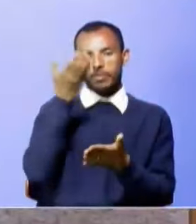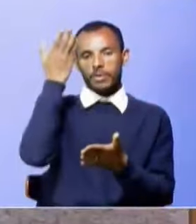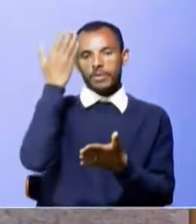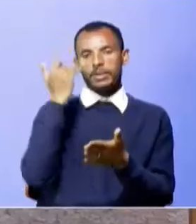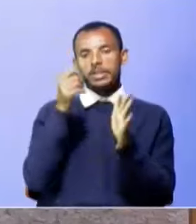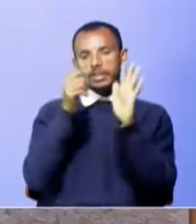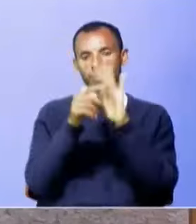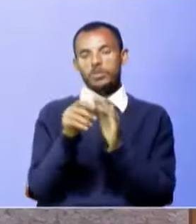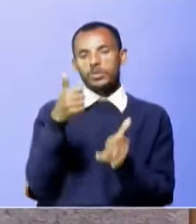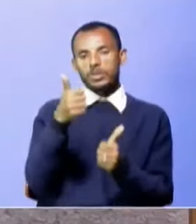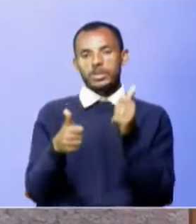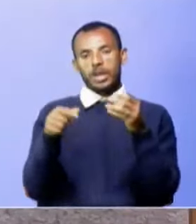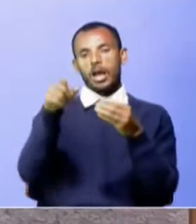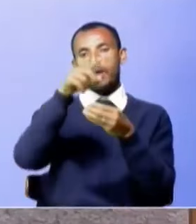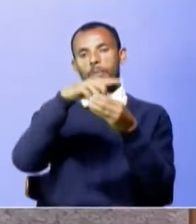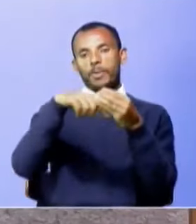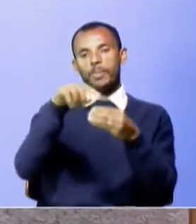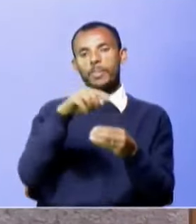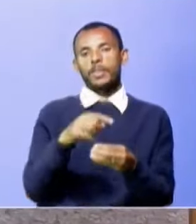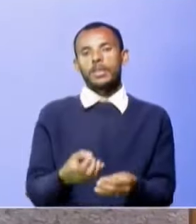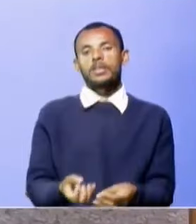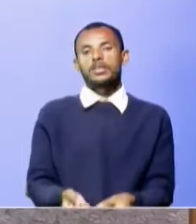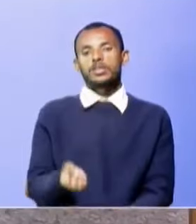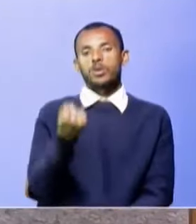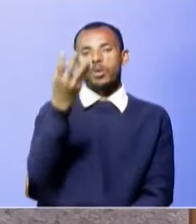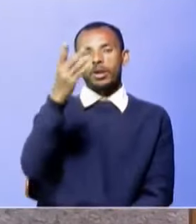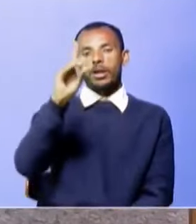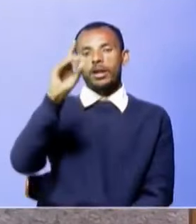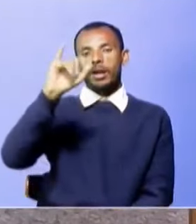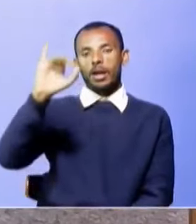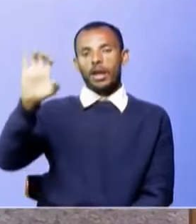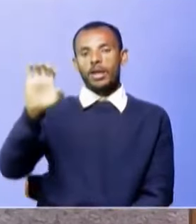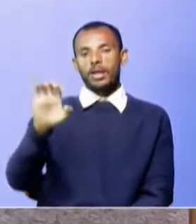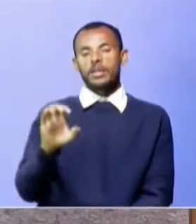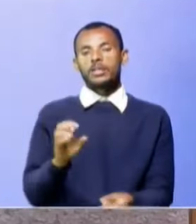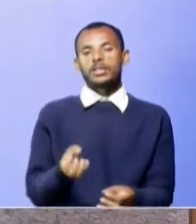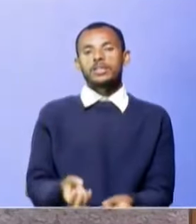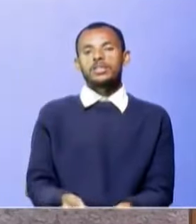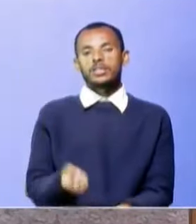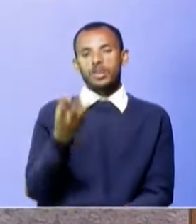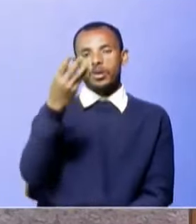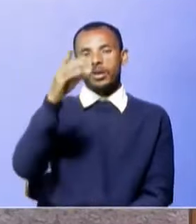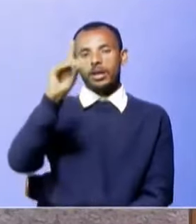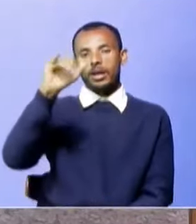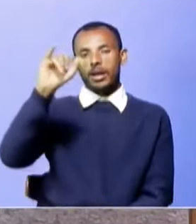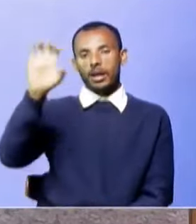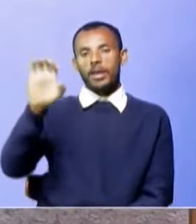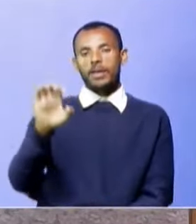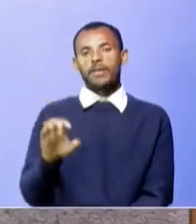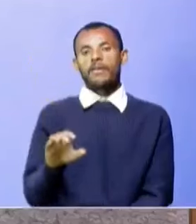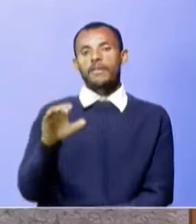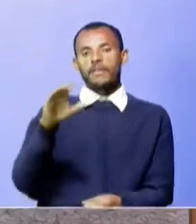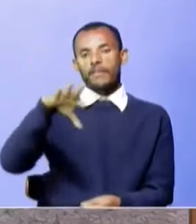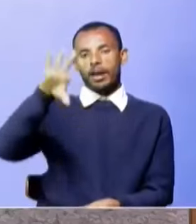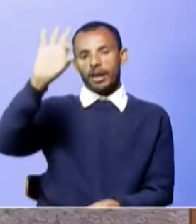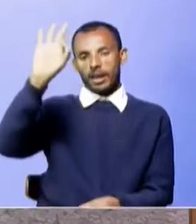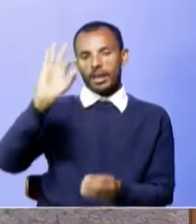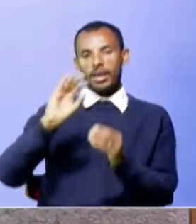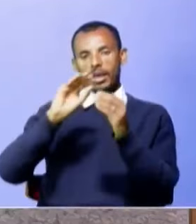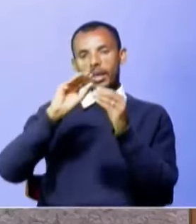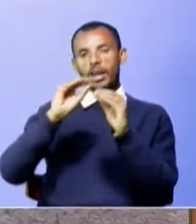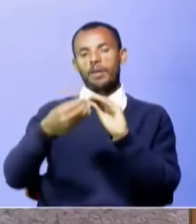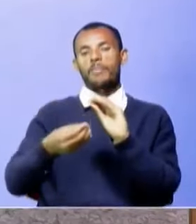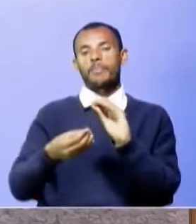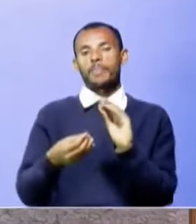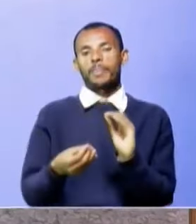example, which was about throwing a die. In throwing a die, finding a number